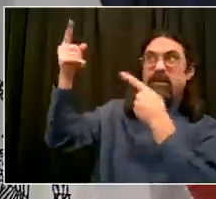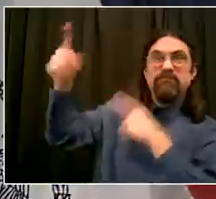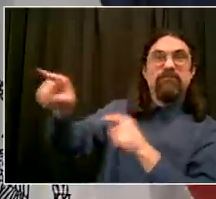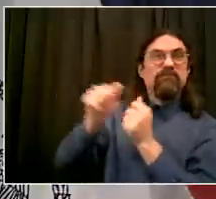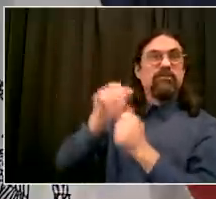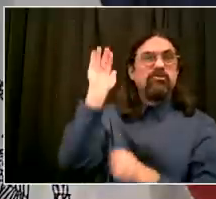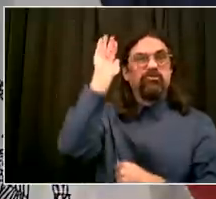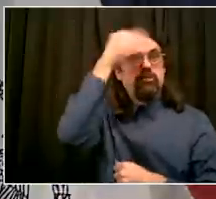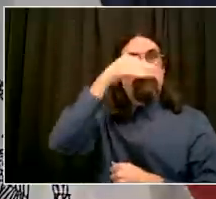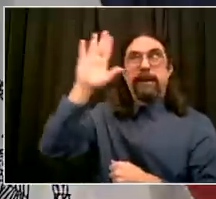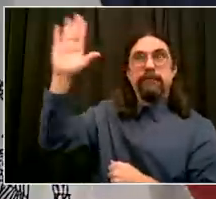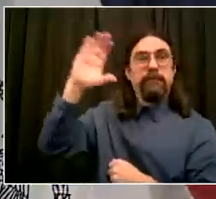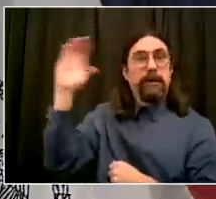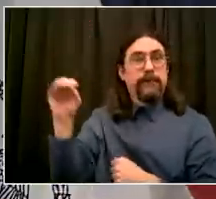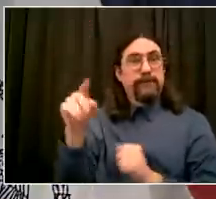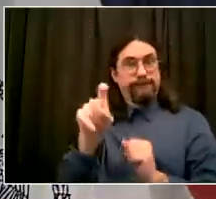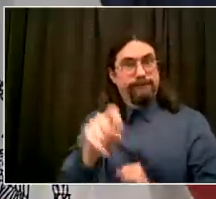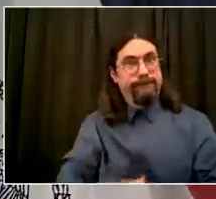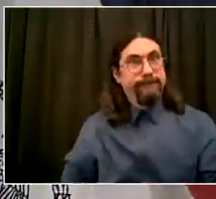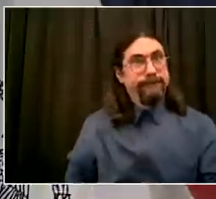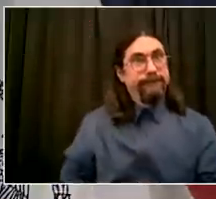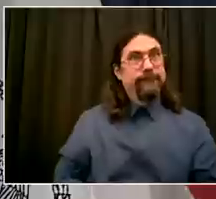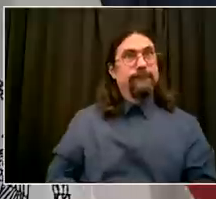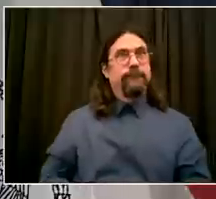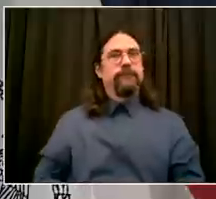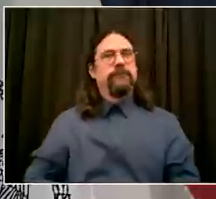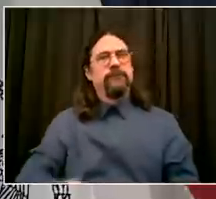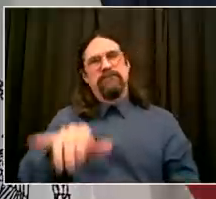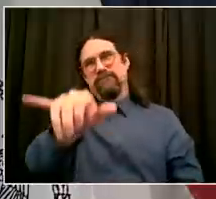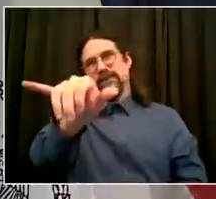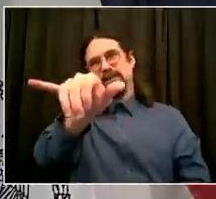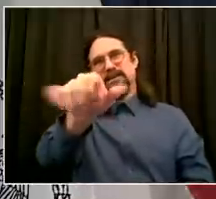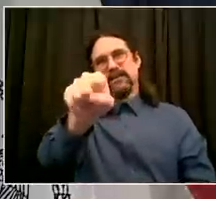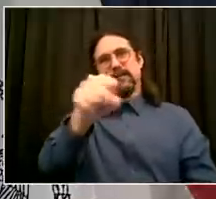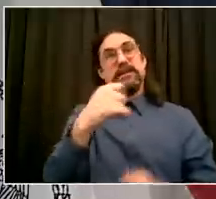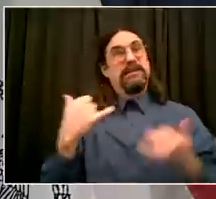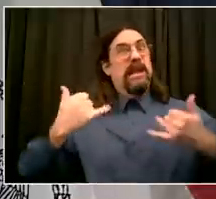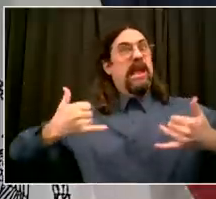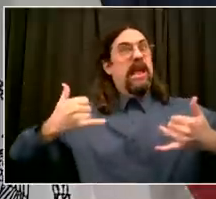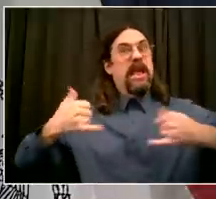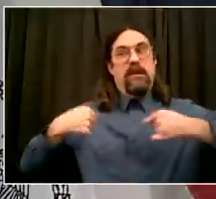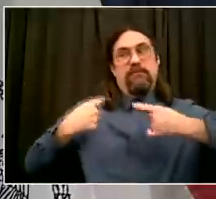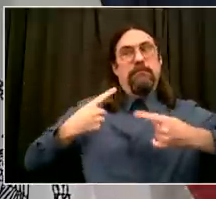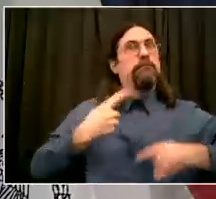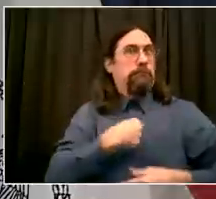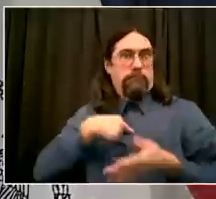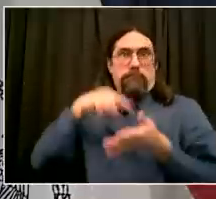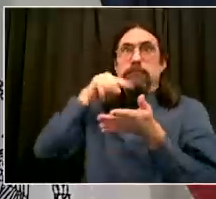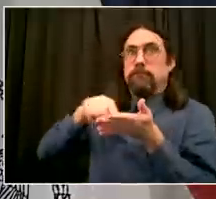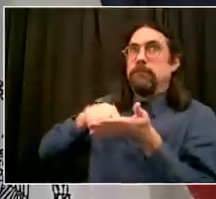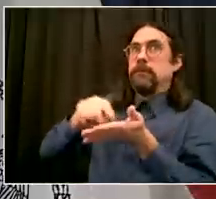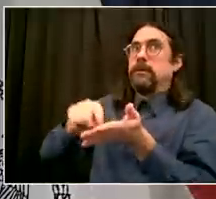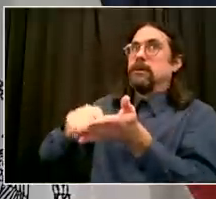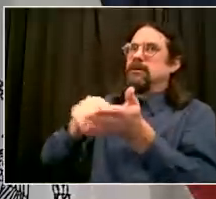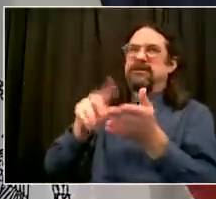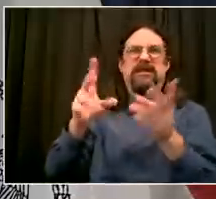rebellion against the United States government, clearly unconstitutional act, and people died.